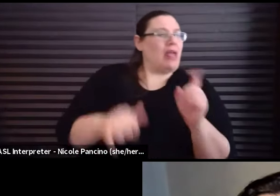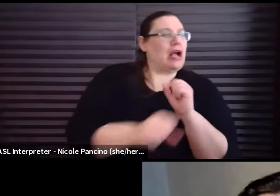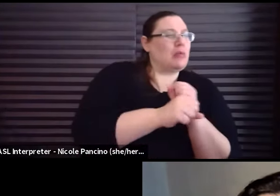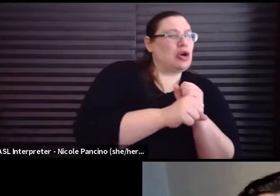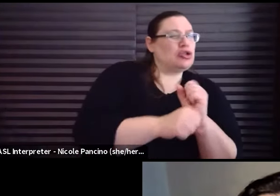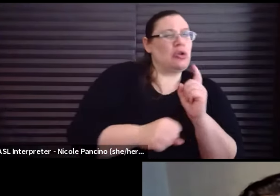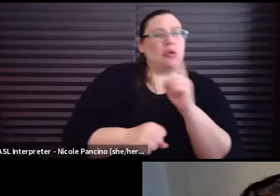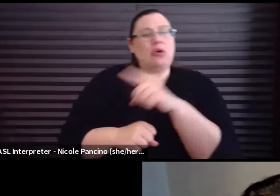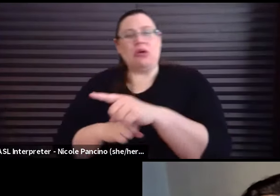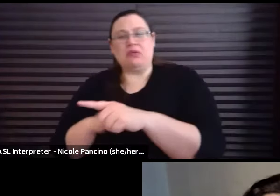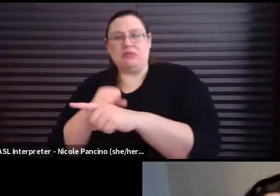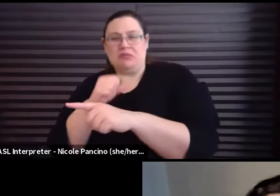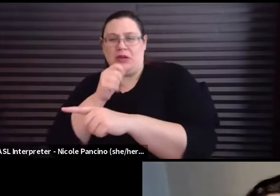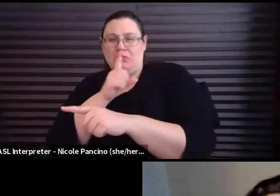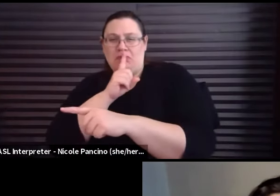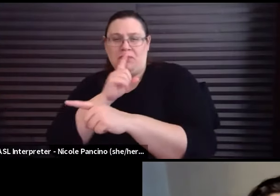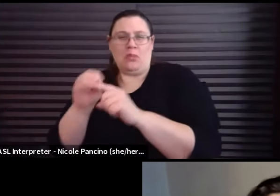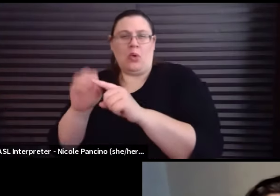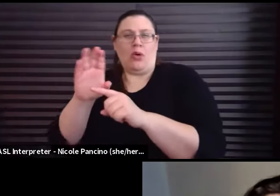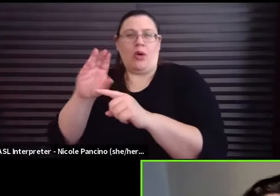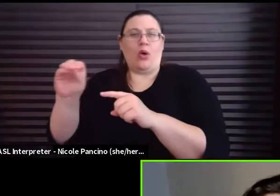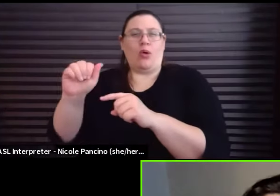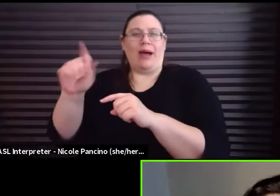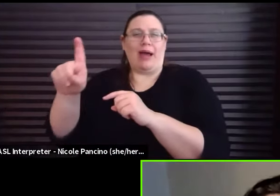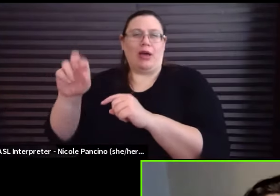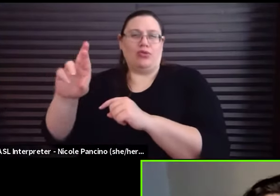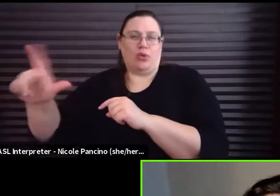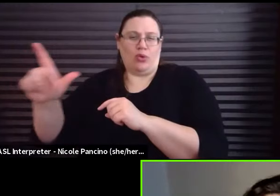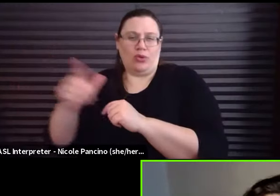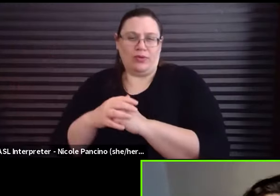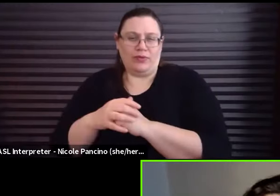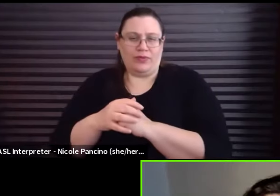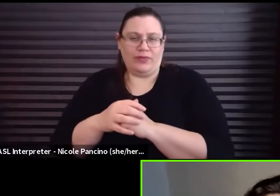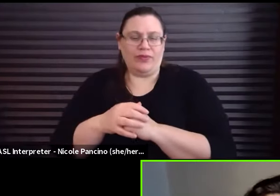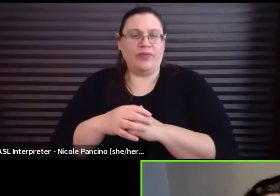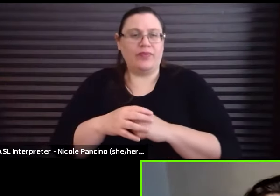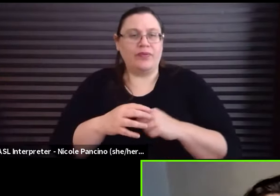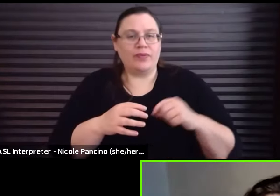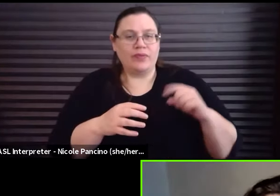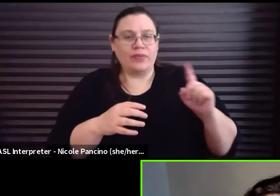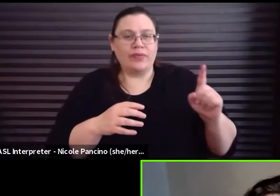world. Great. We have a question about,